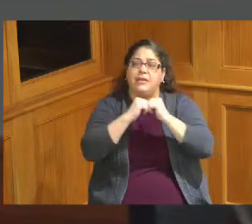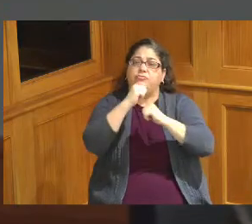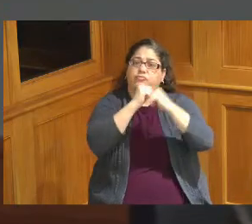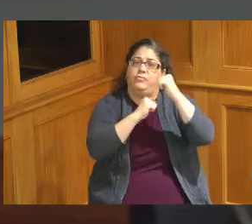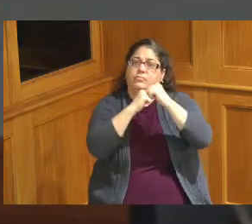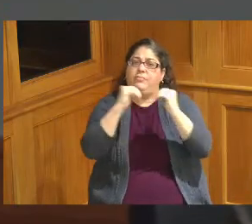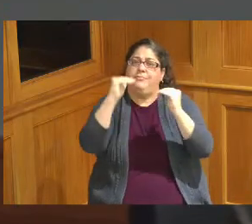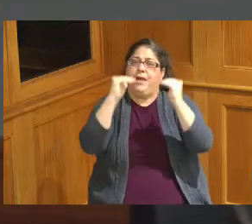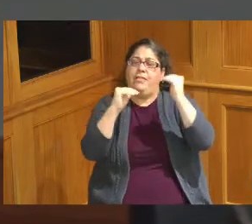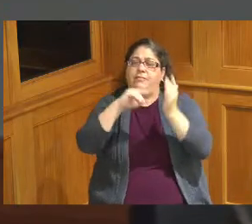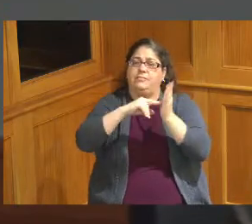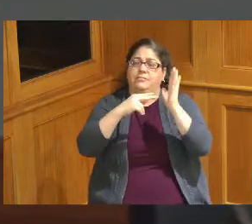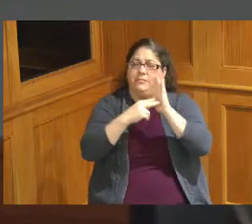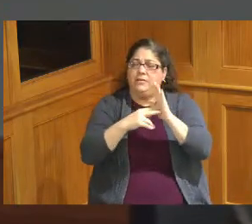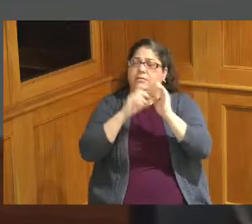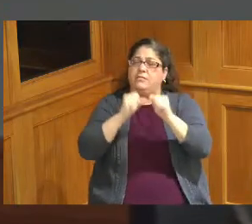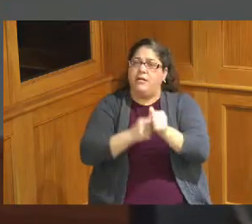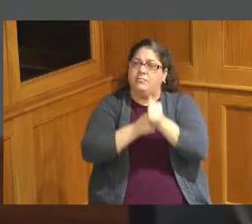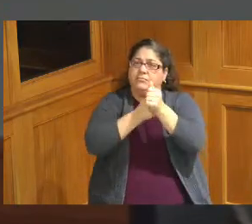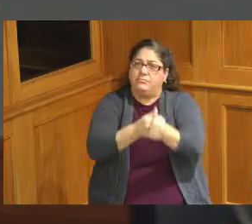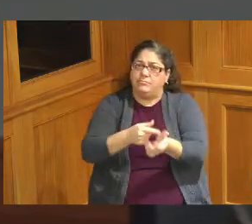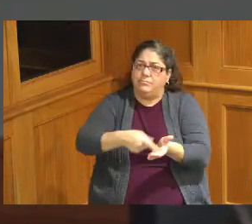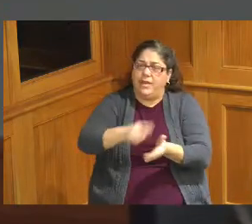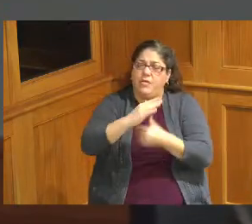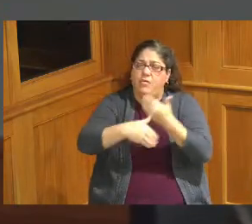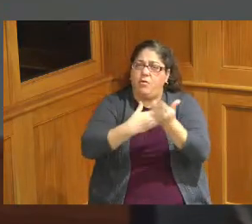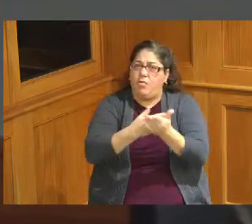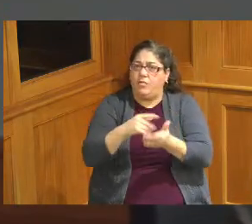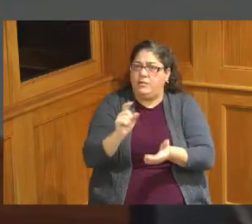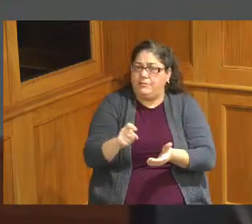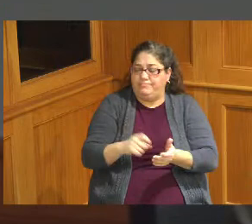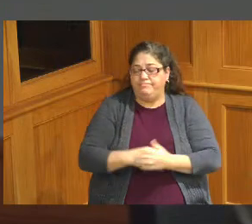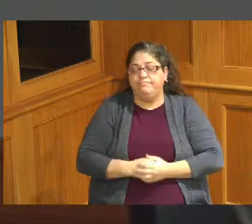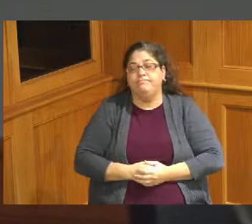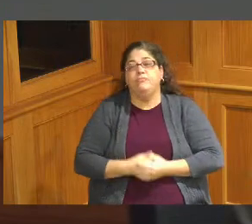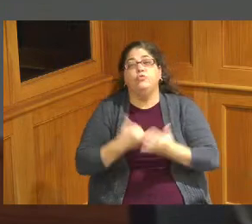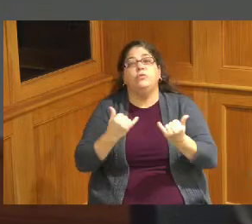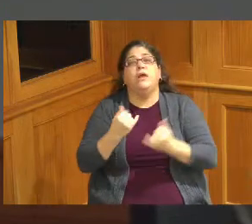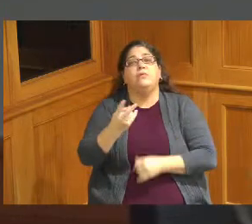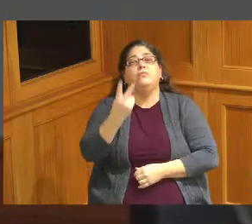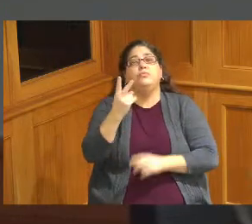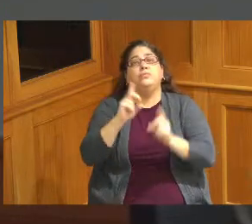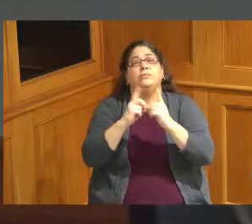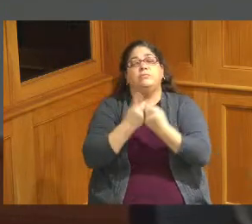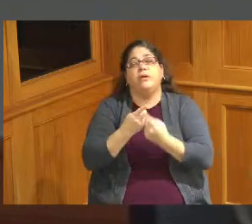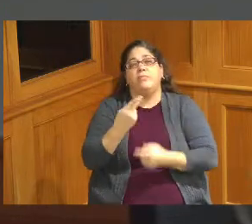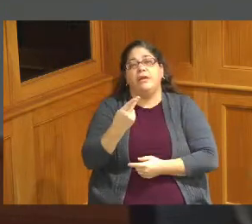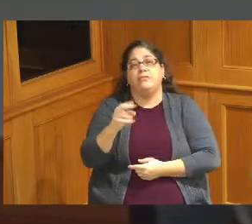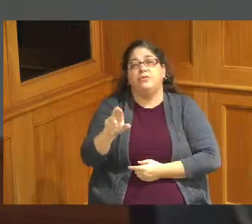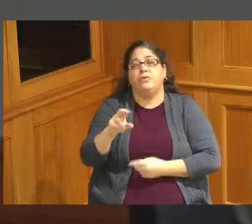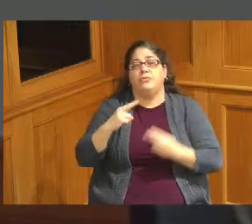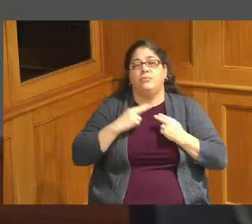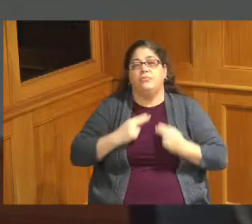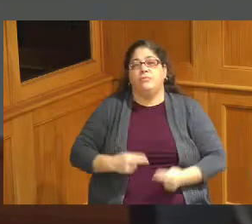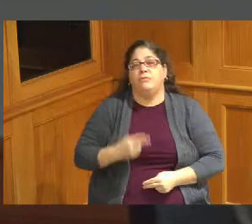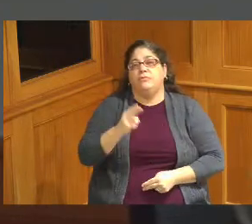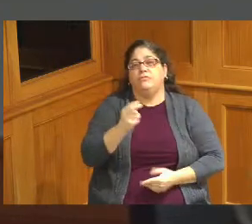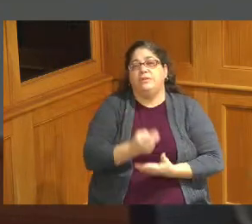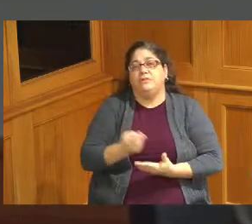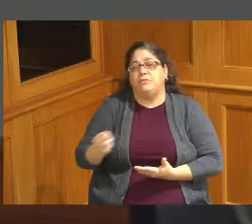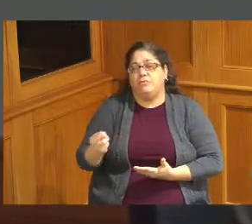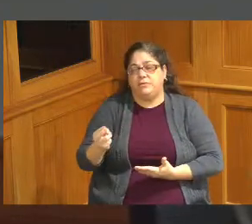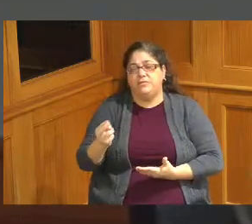balanced budget to the board. Today we have two departments. We have human resources and then our economic development